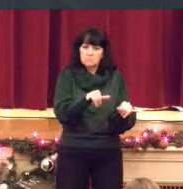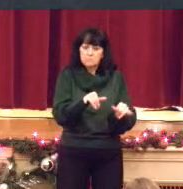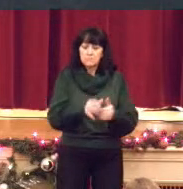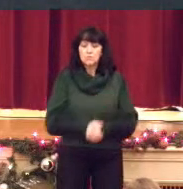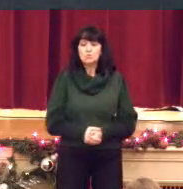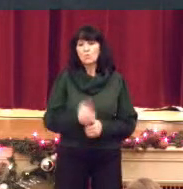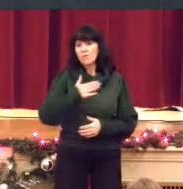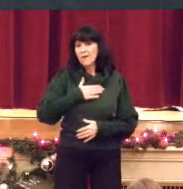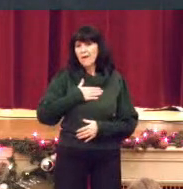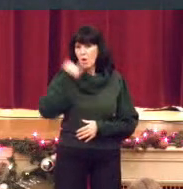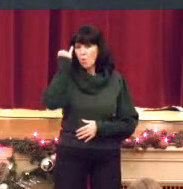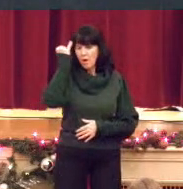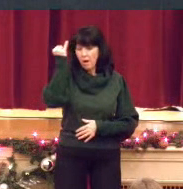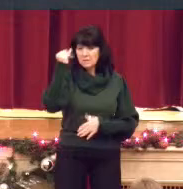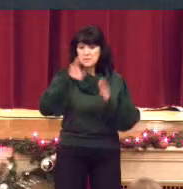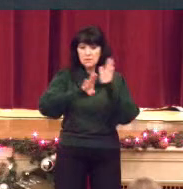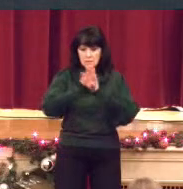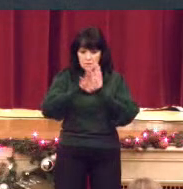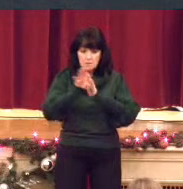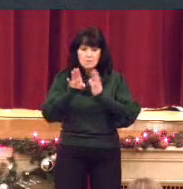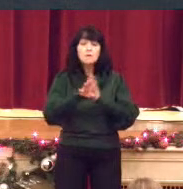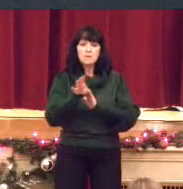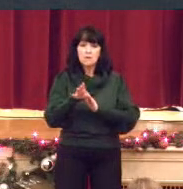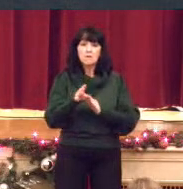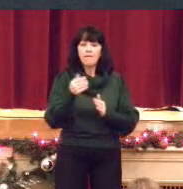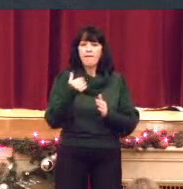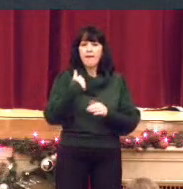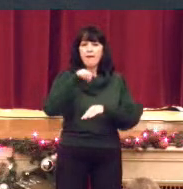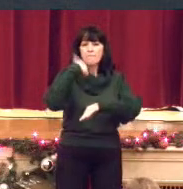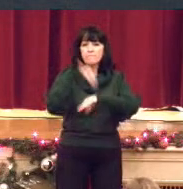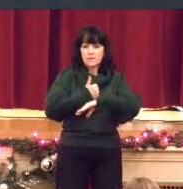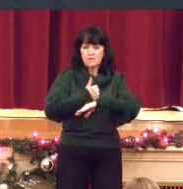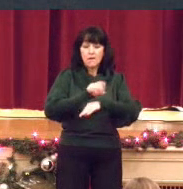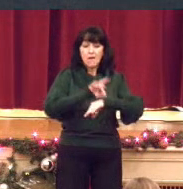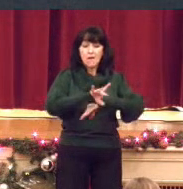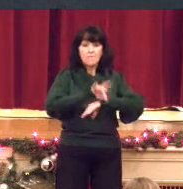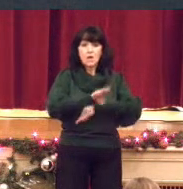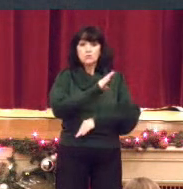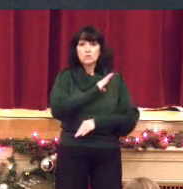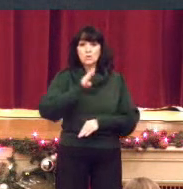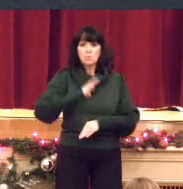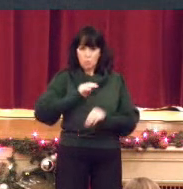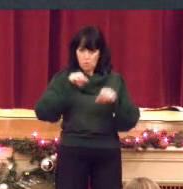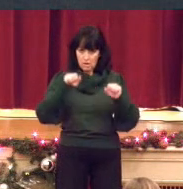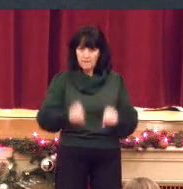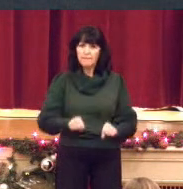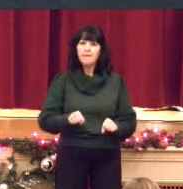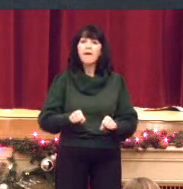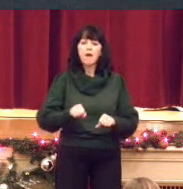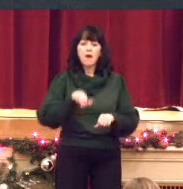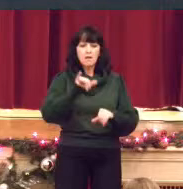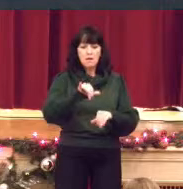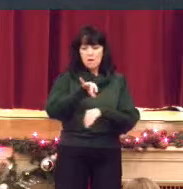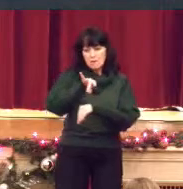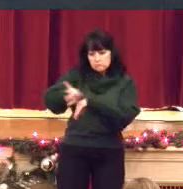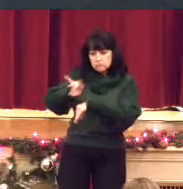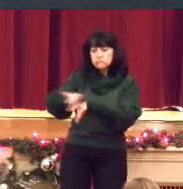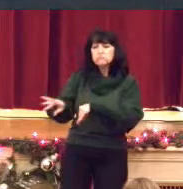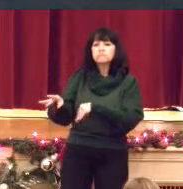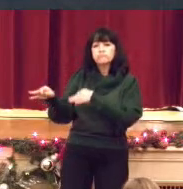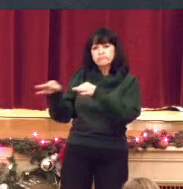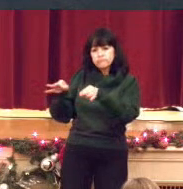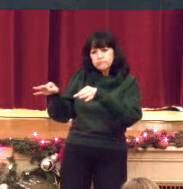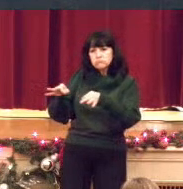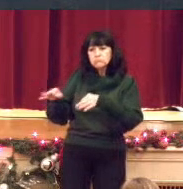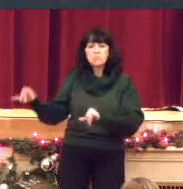slide. So what could it look like? I've talked about lots of it. One of the things I didn't talk about is the ability